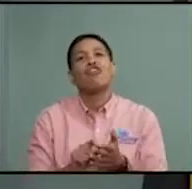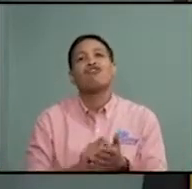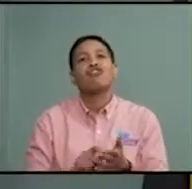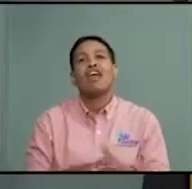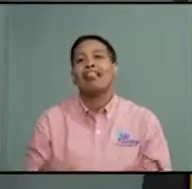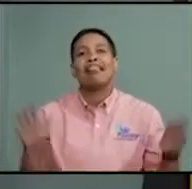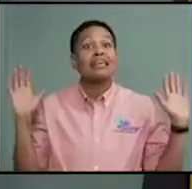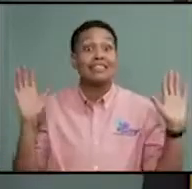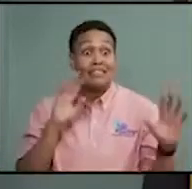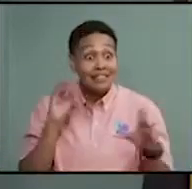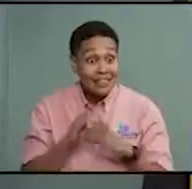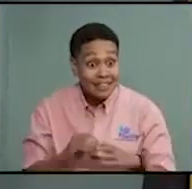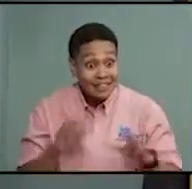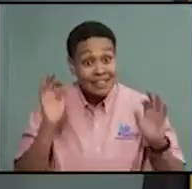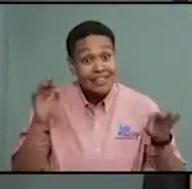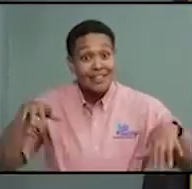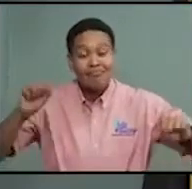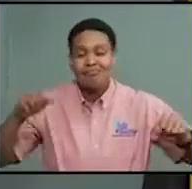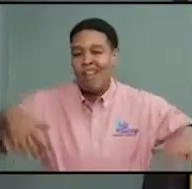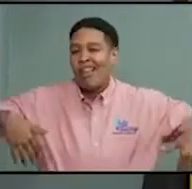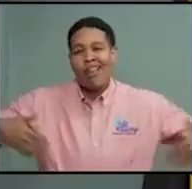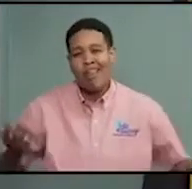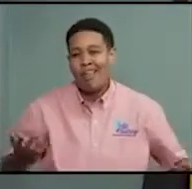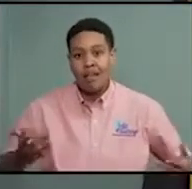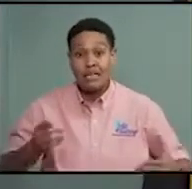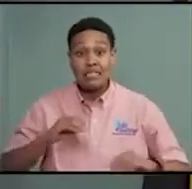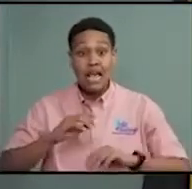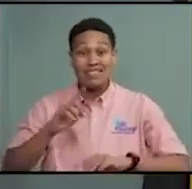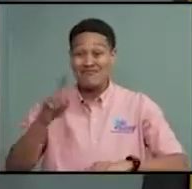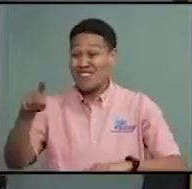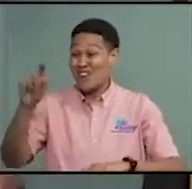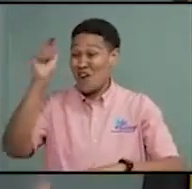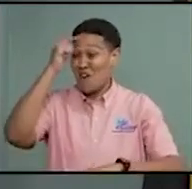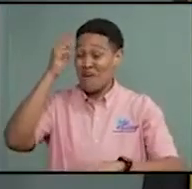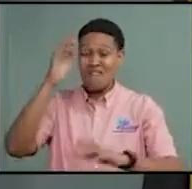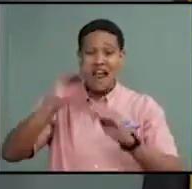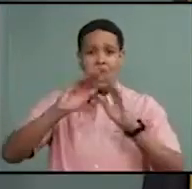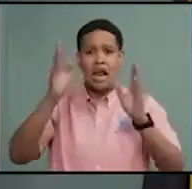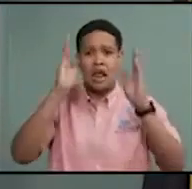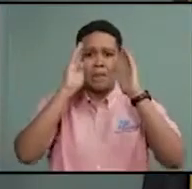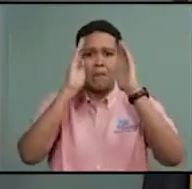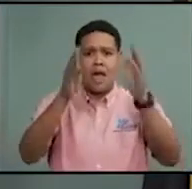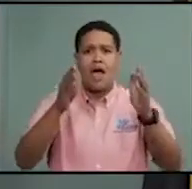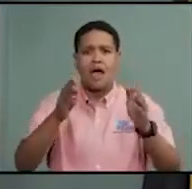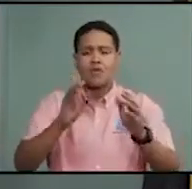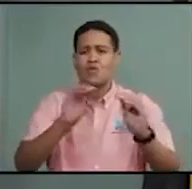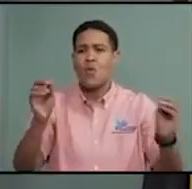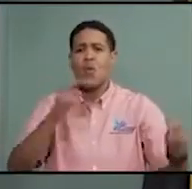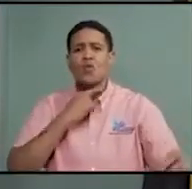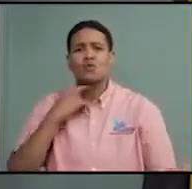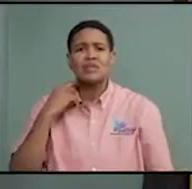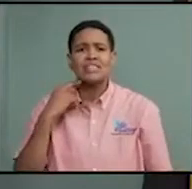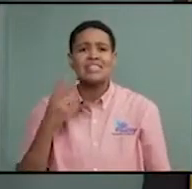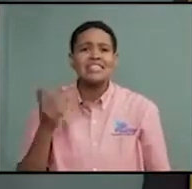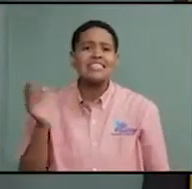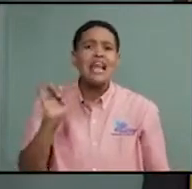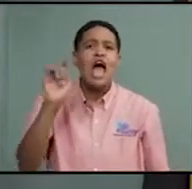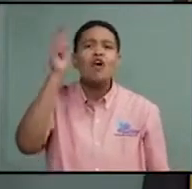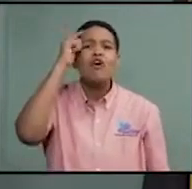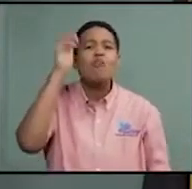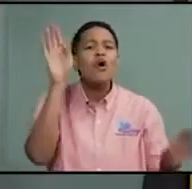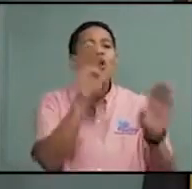government has a clear pathway with no risk. It is as if the government can keep the economy closed and not have to